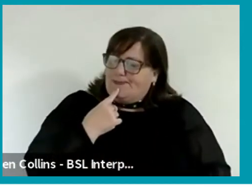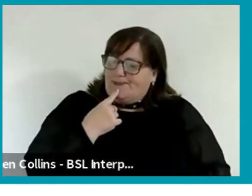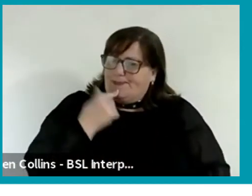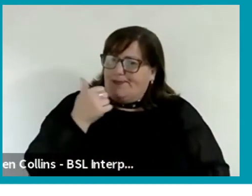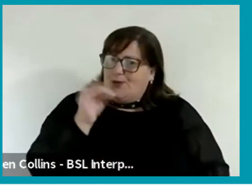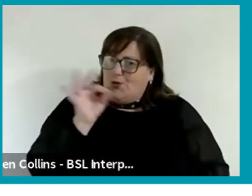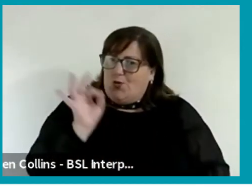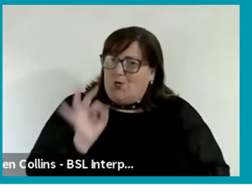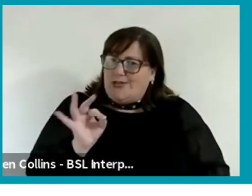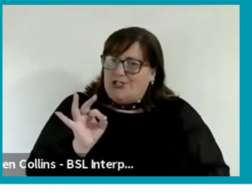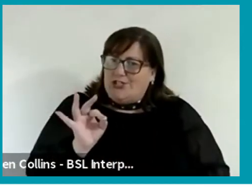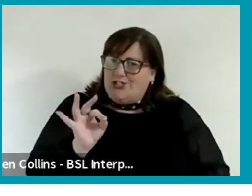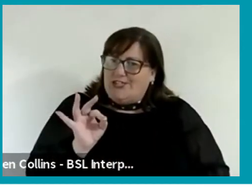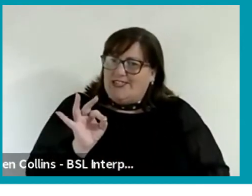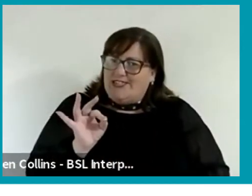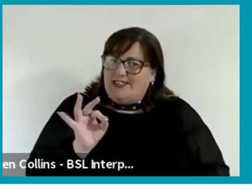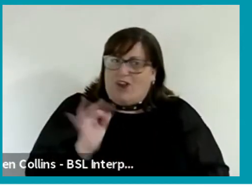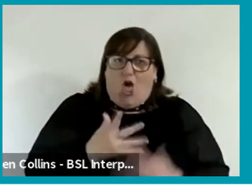Loads,